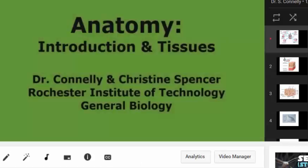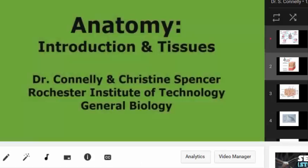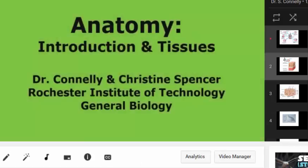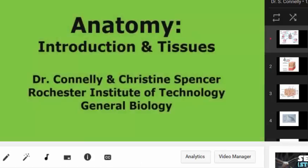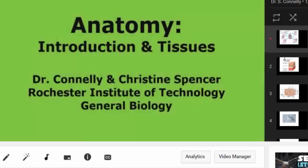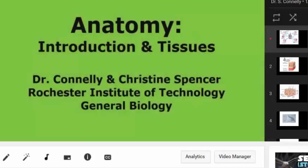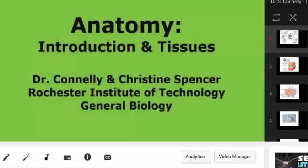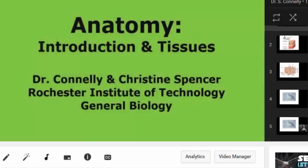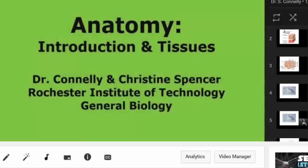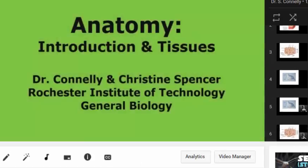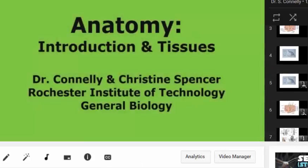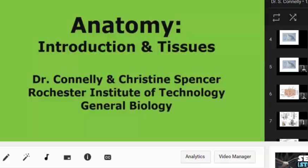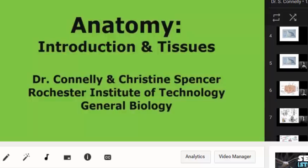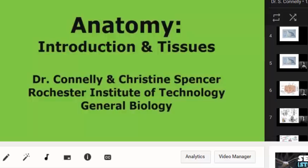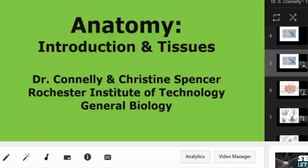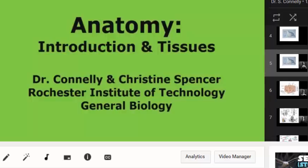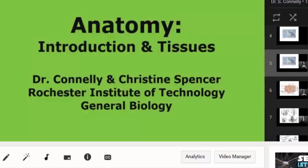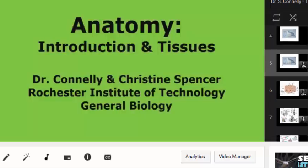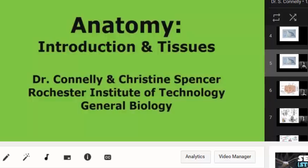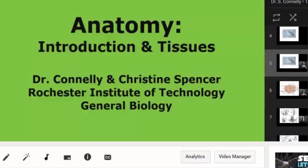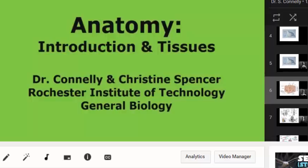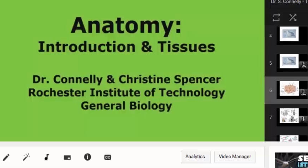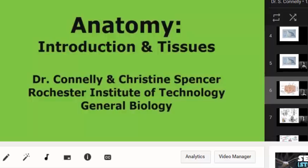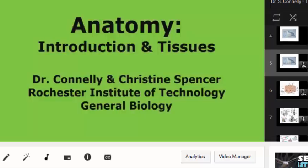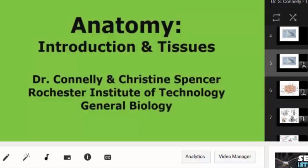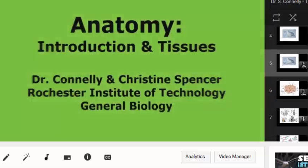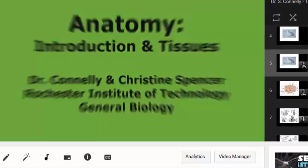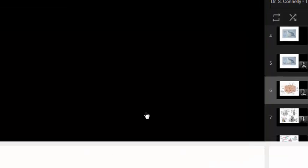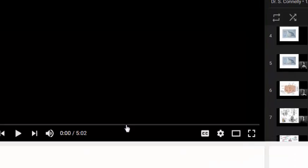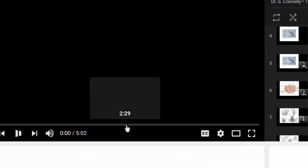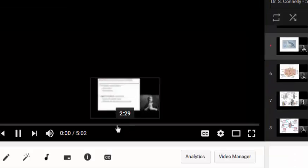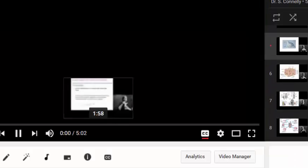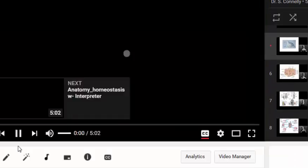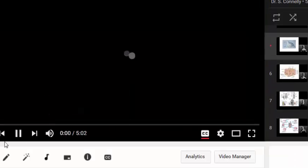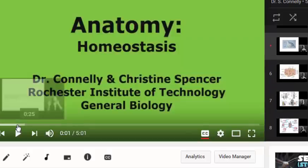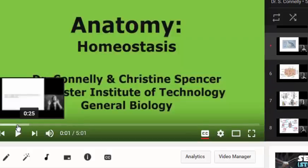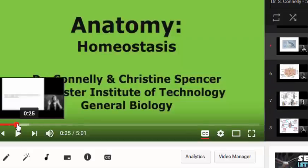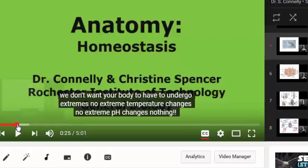that say instead of CC only, say with interpreter,